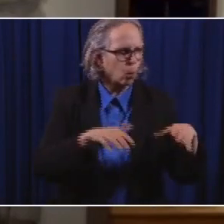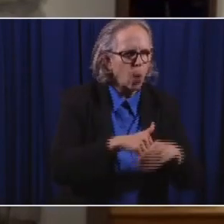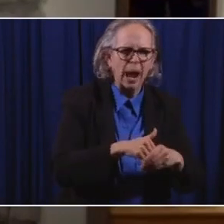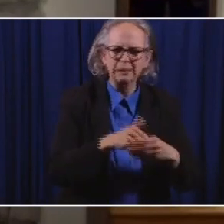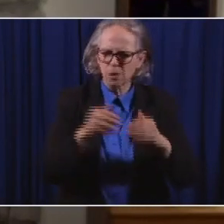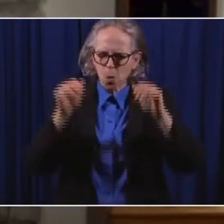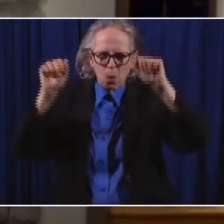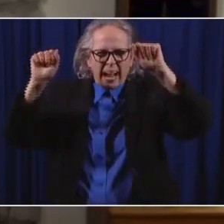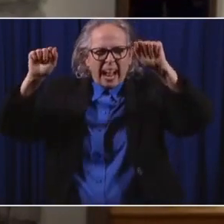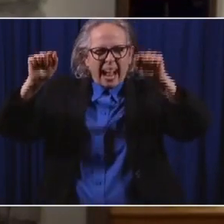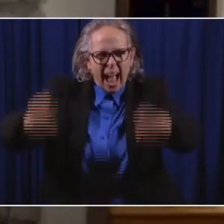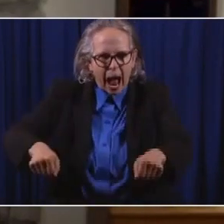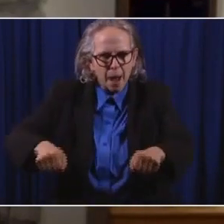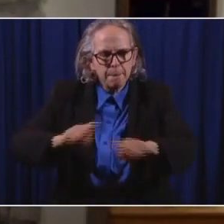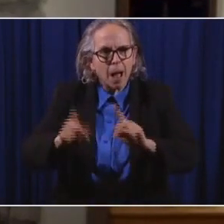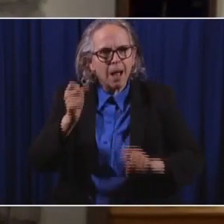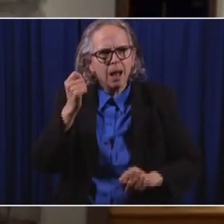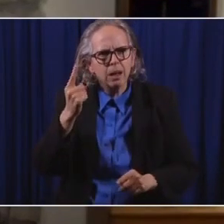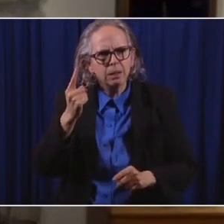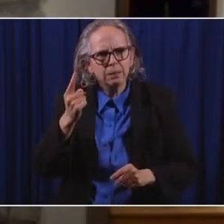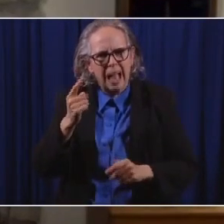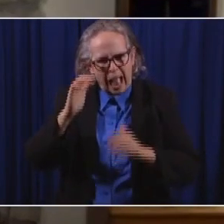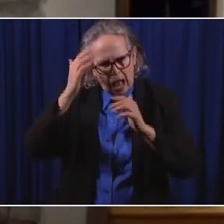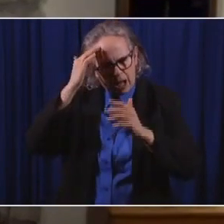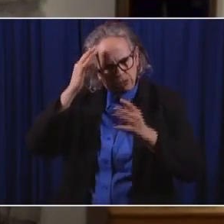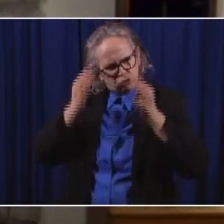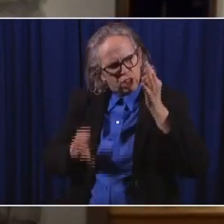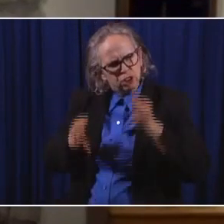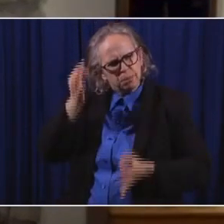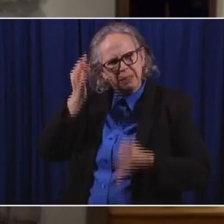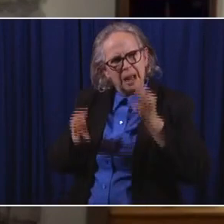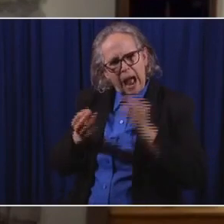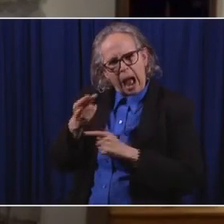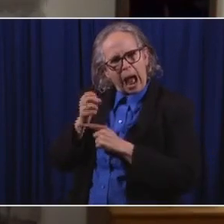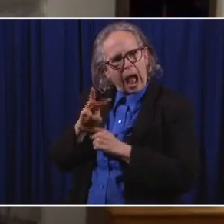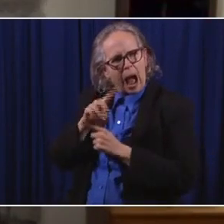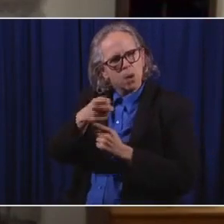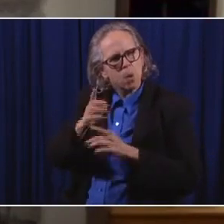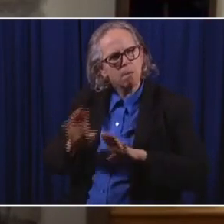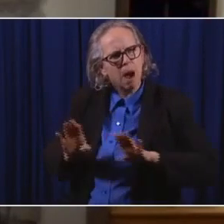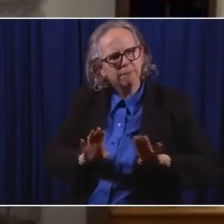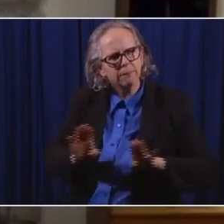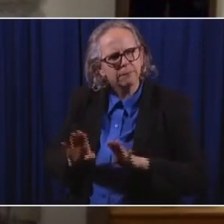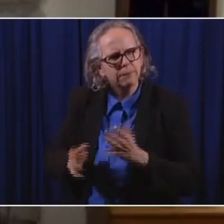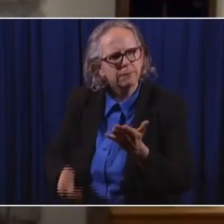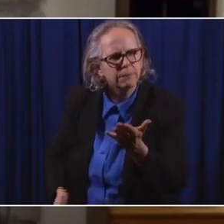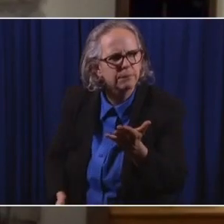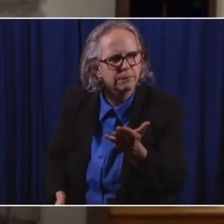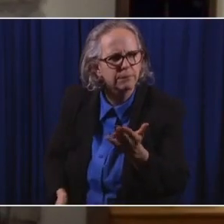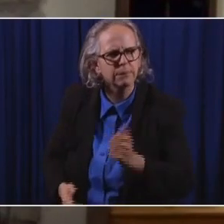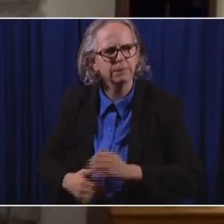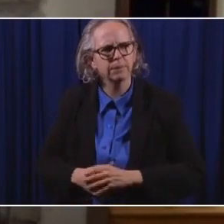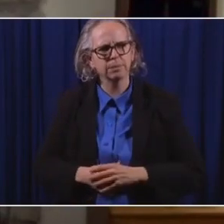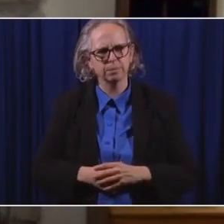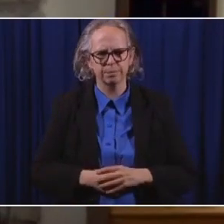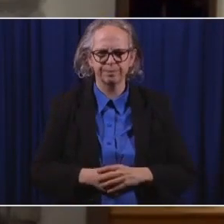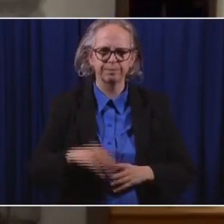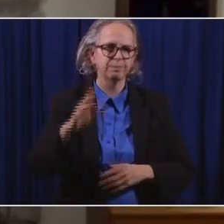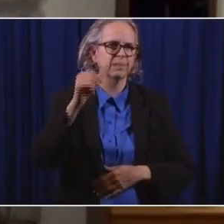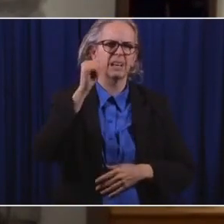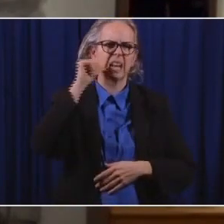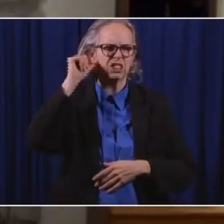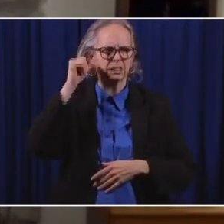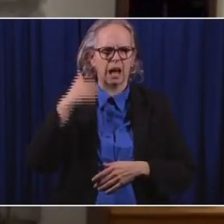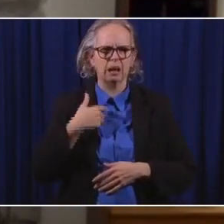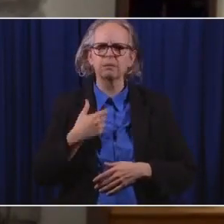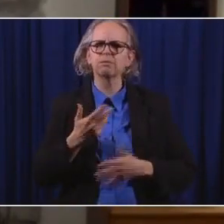we have to be careful about. I spoke with Hamilton County leaders yesterday, and on that